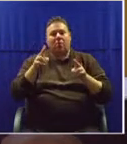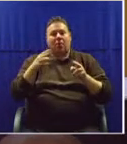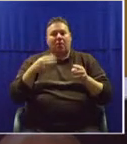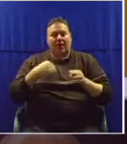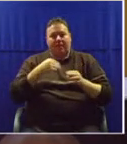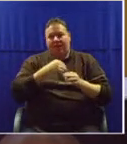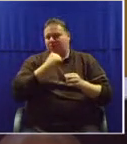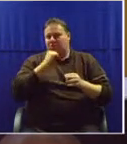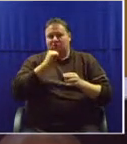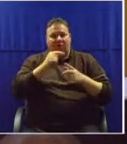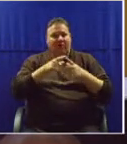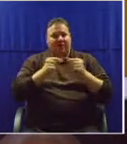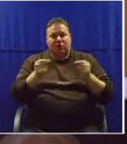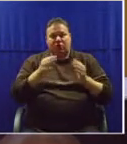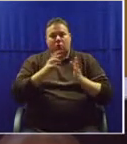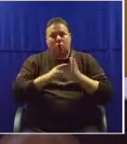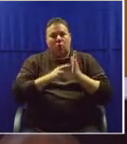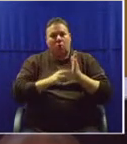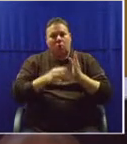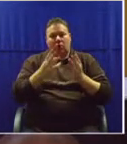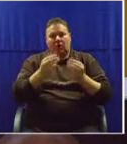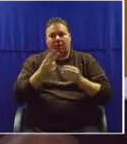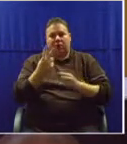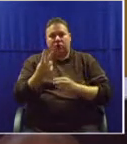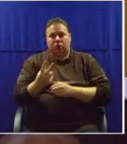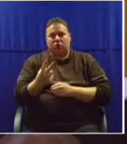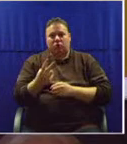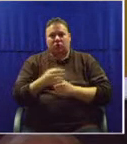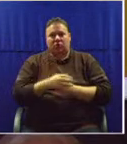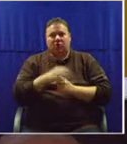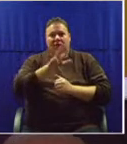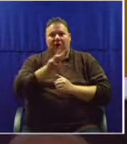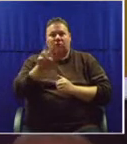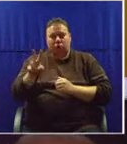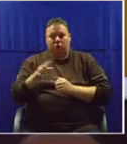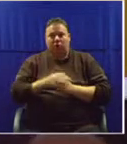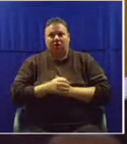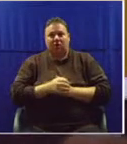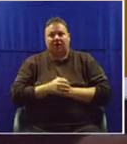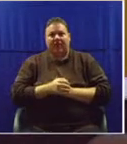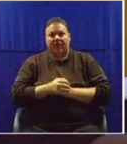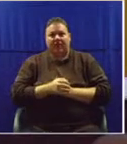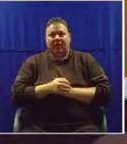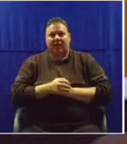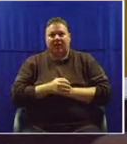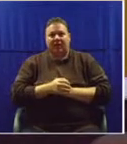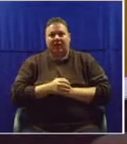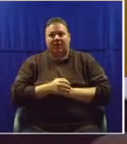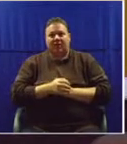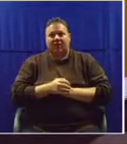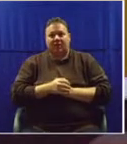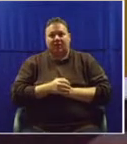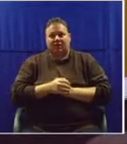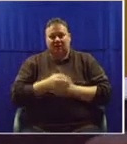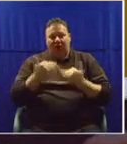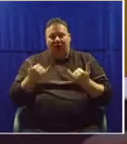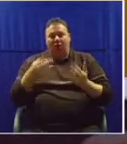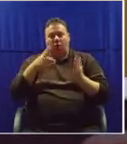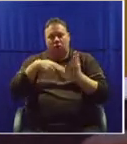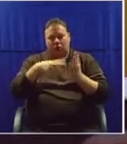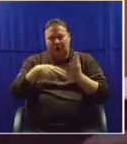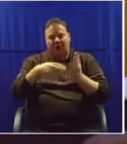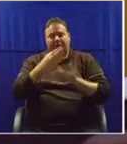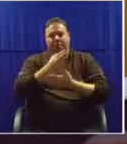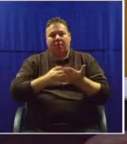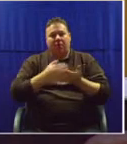You said you want to do this in terms of Rule 92. And then you went on to read that